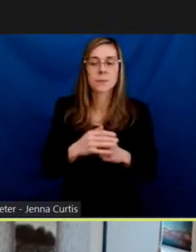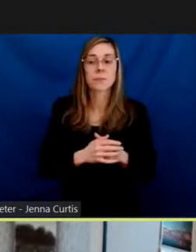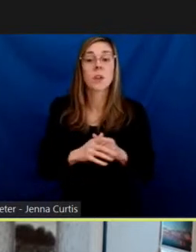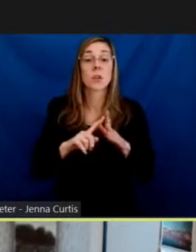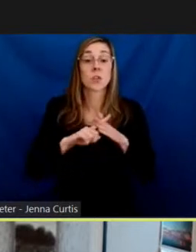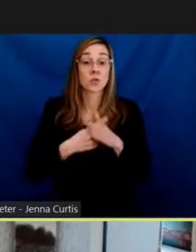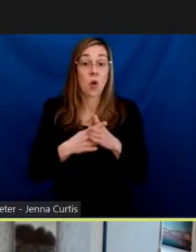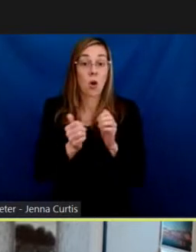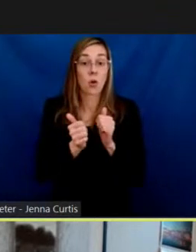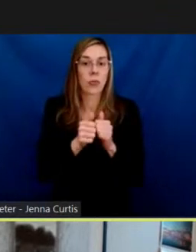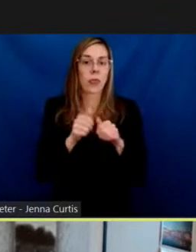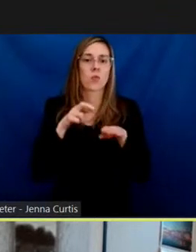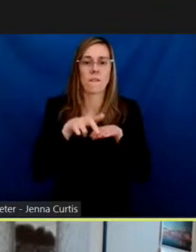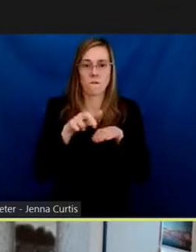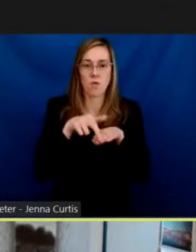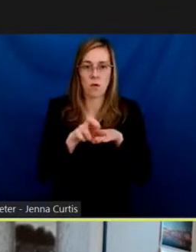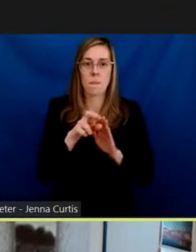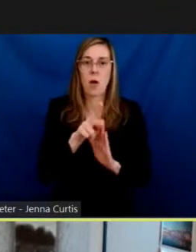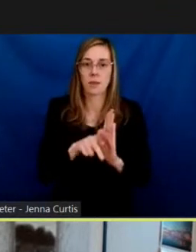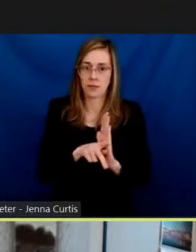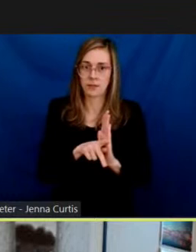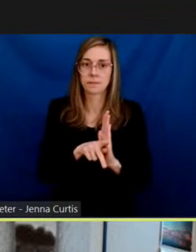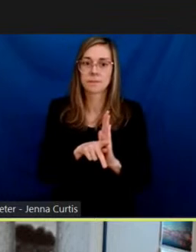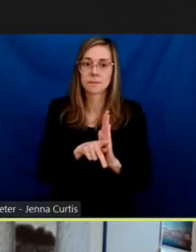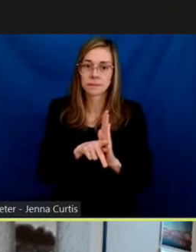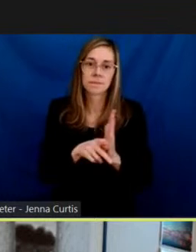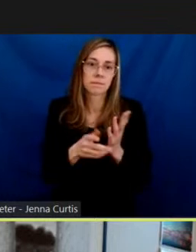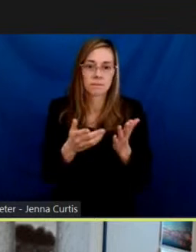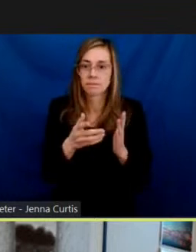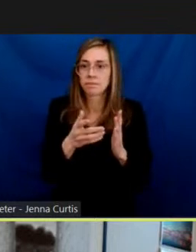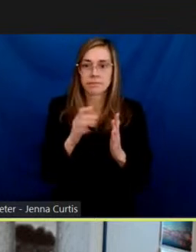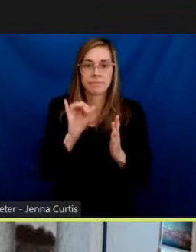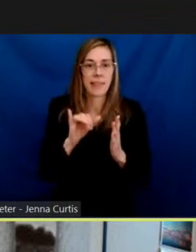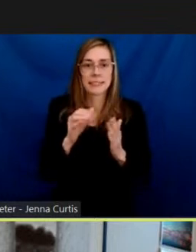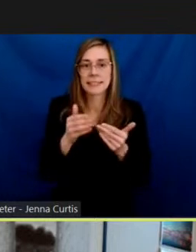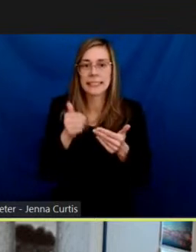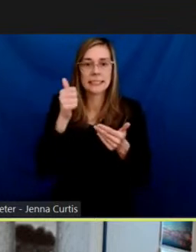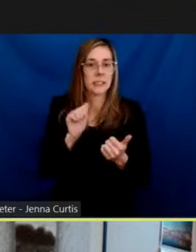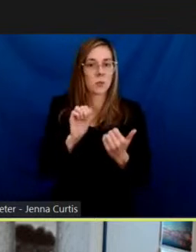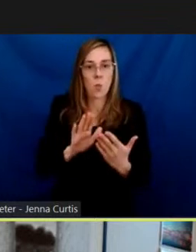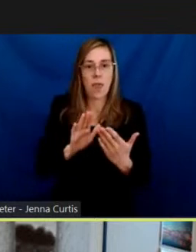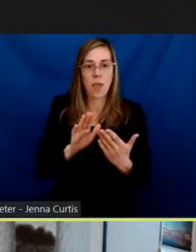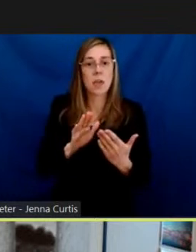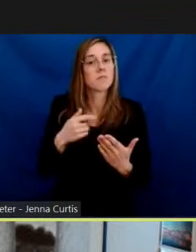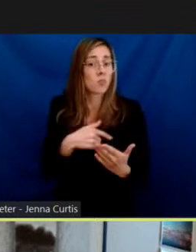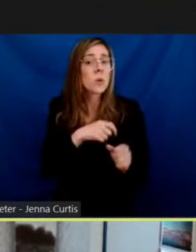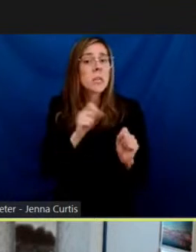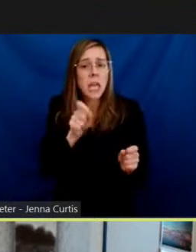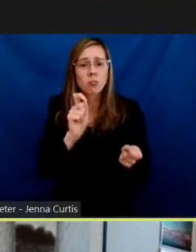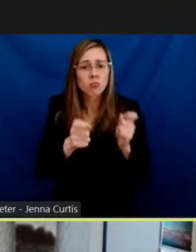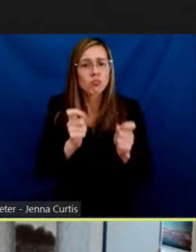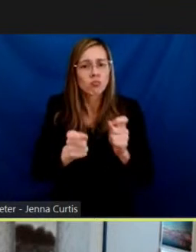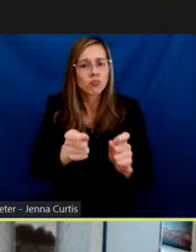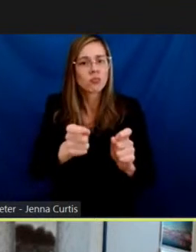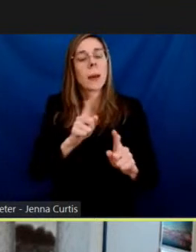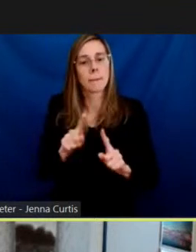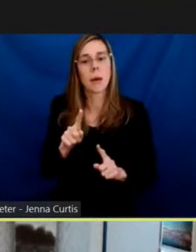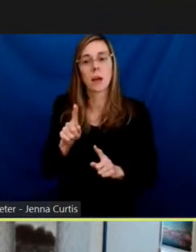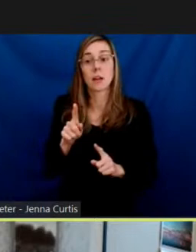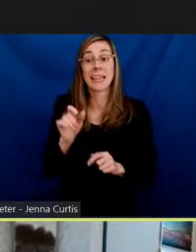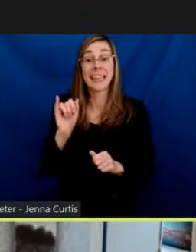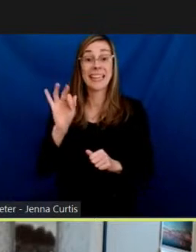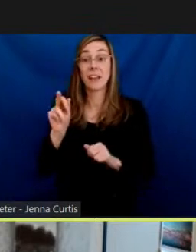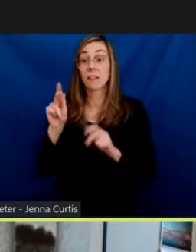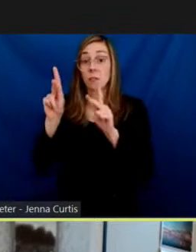referral-based policy. It's just kind of the easiest way to start policy-wise, and then we could build from there. But walk-ins could lead